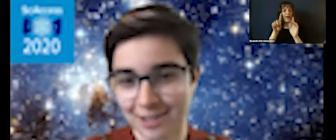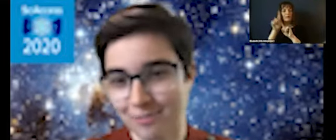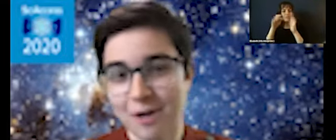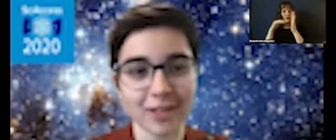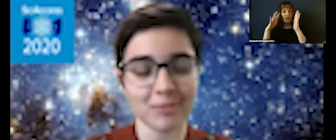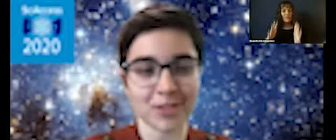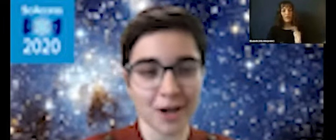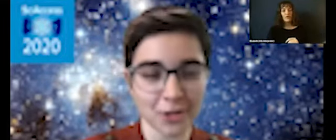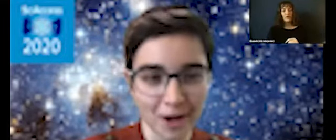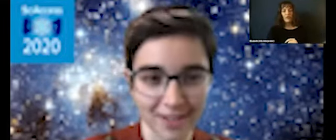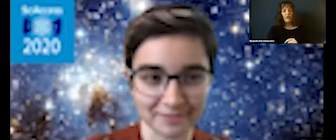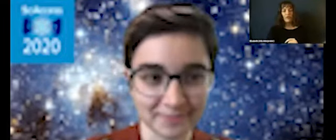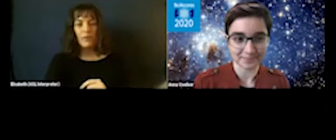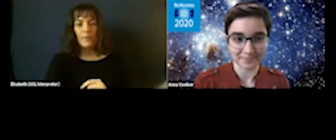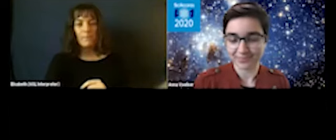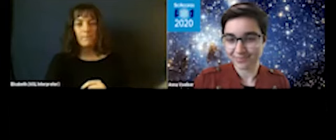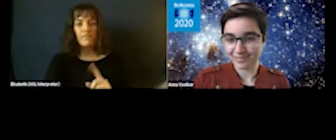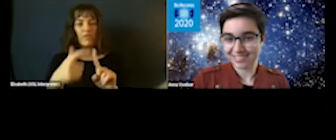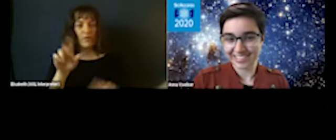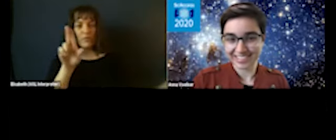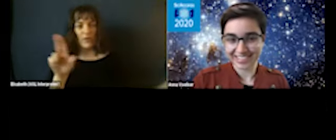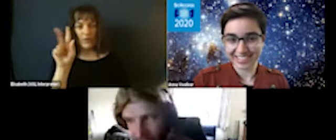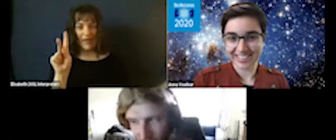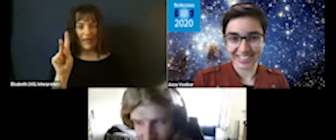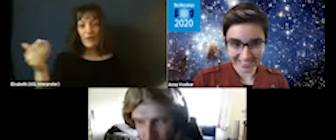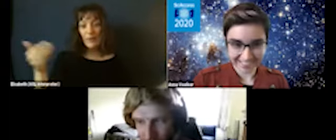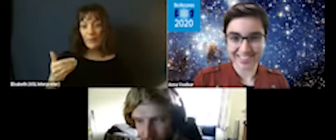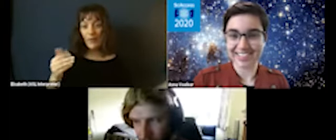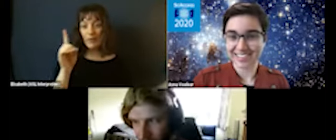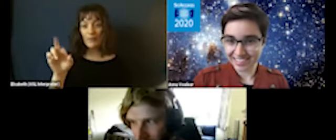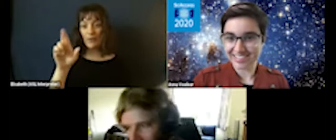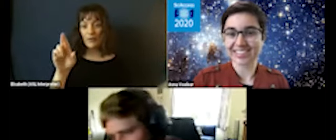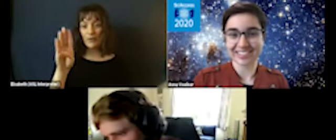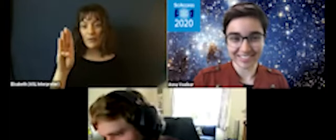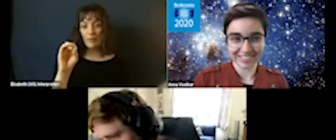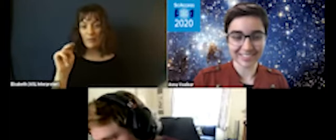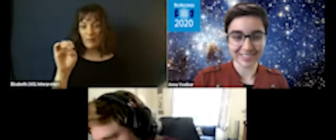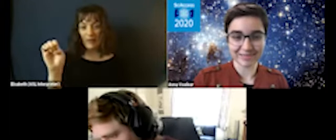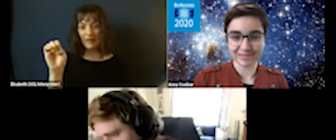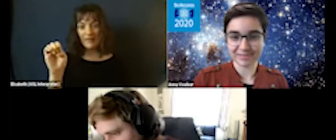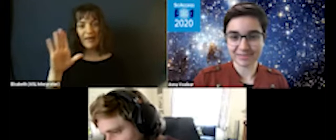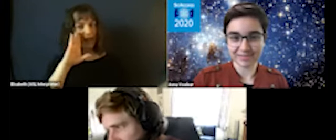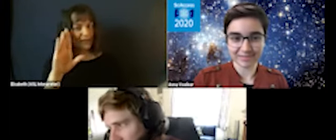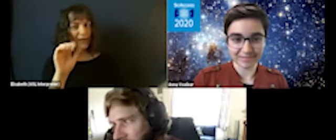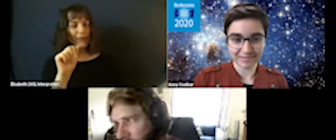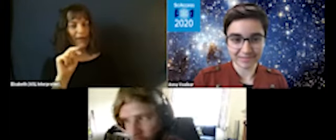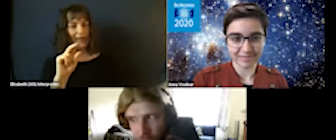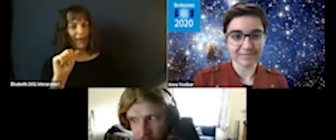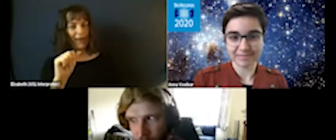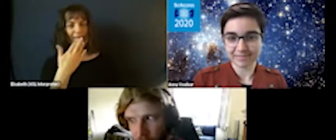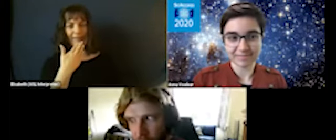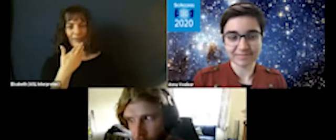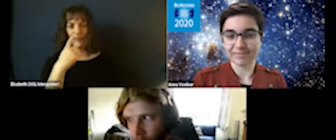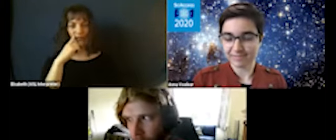Kingdom. Welcome, Dr. Bonne. Hello, Anna. Thanks so much for having me. I'm just going to try and share my screen, so